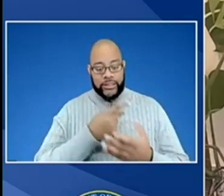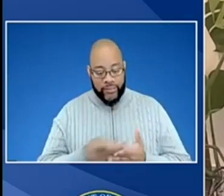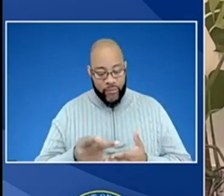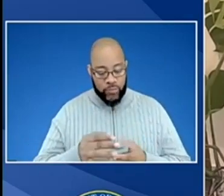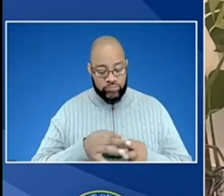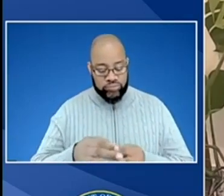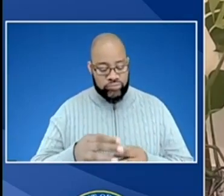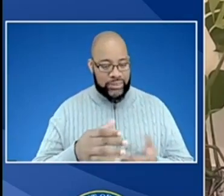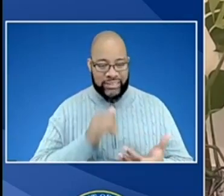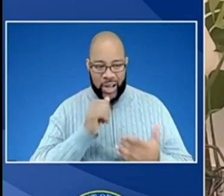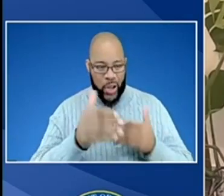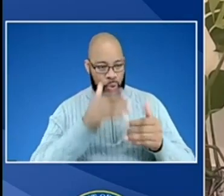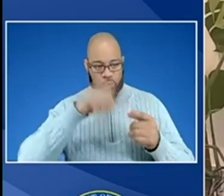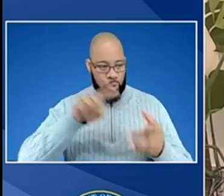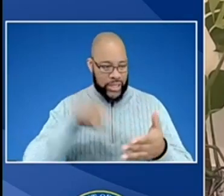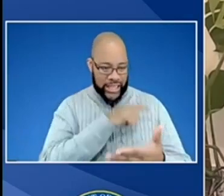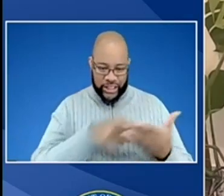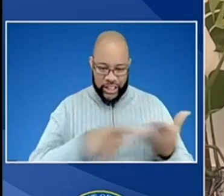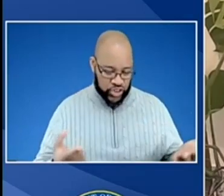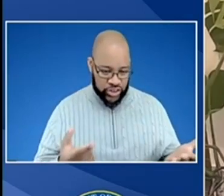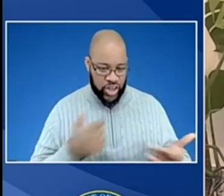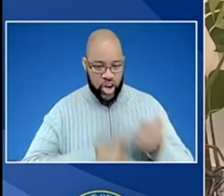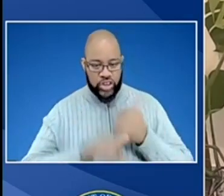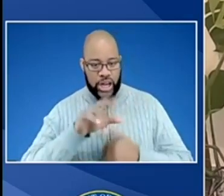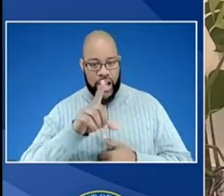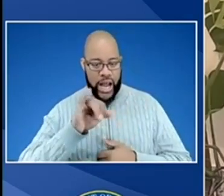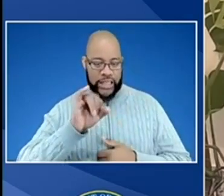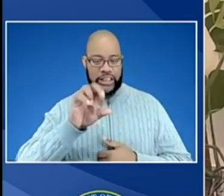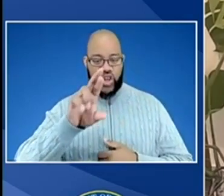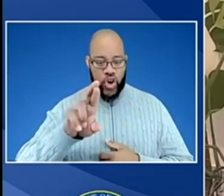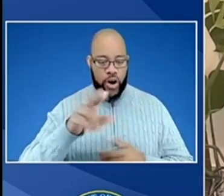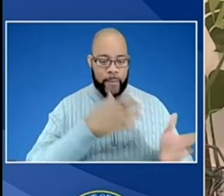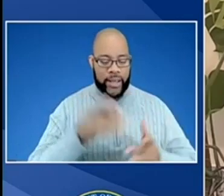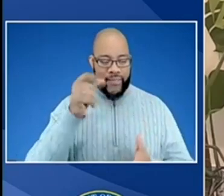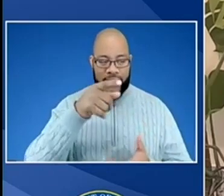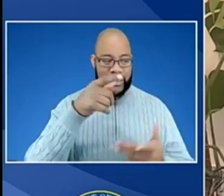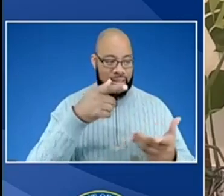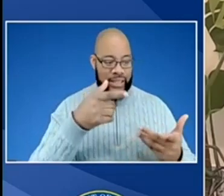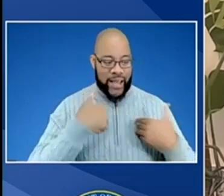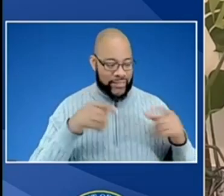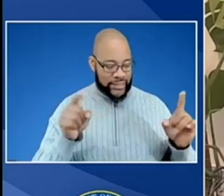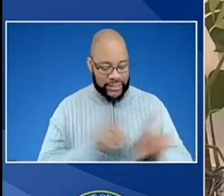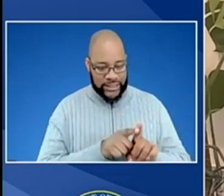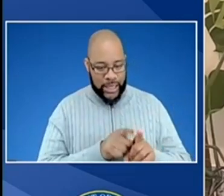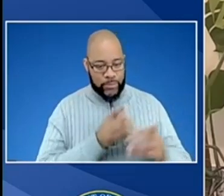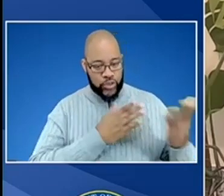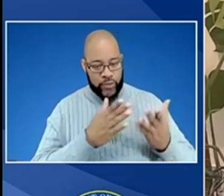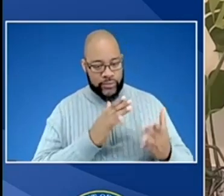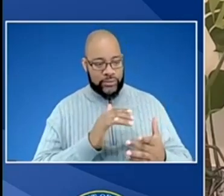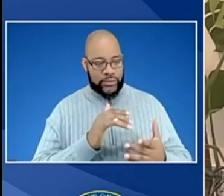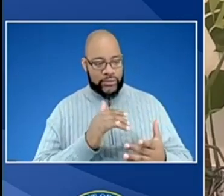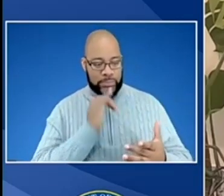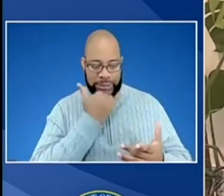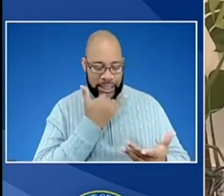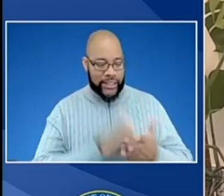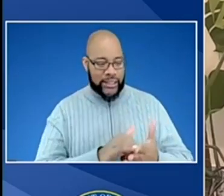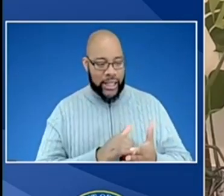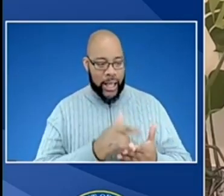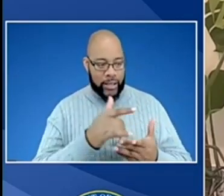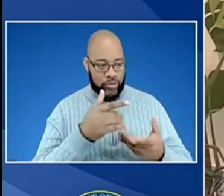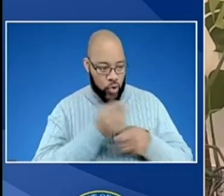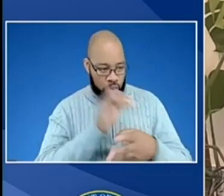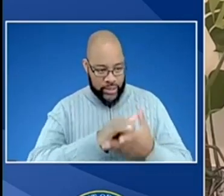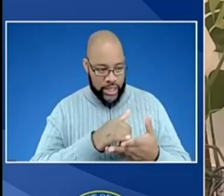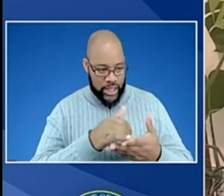be no closer to cancellation under the IDR plans, even though they were subject to the same servicing misconduct that gave rise to this